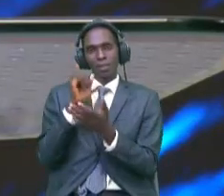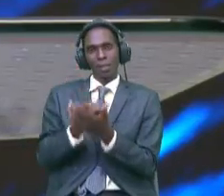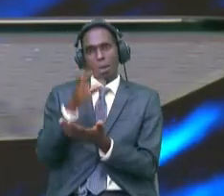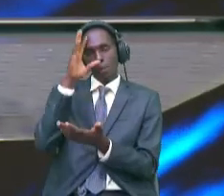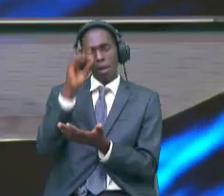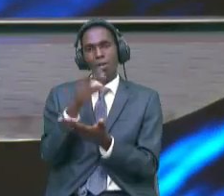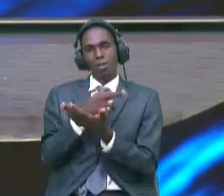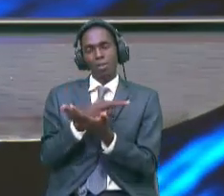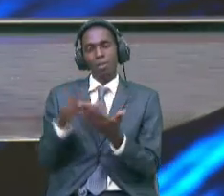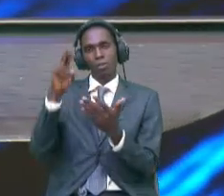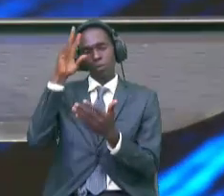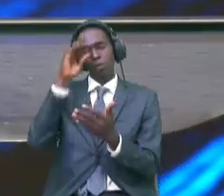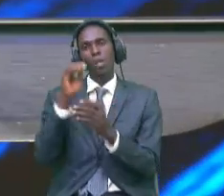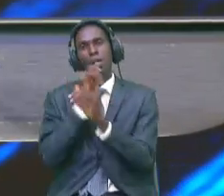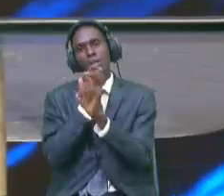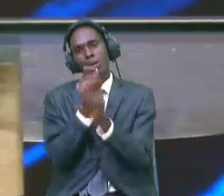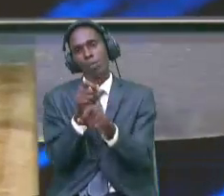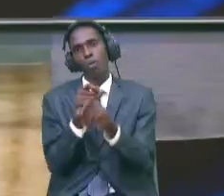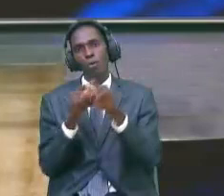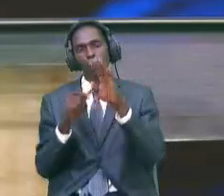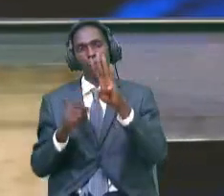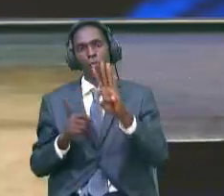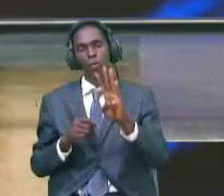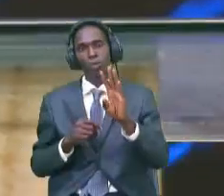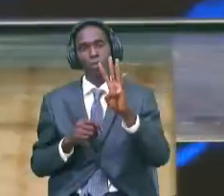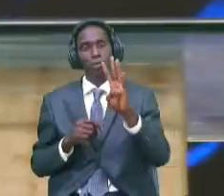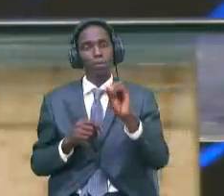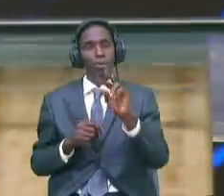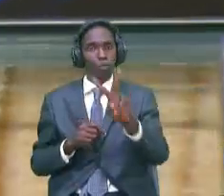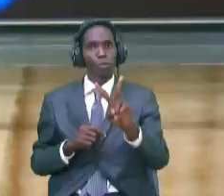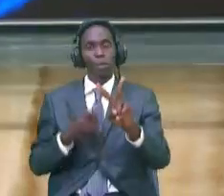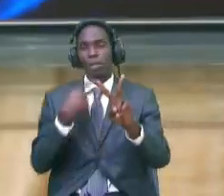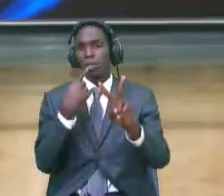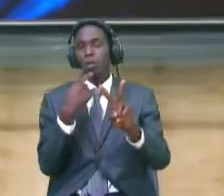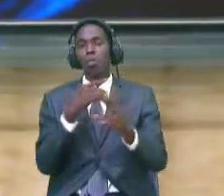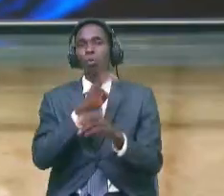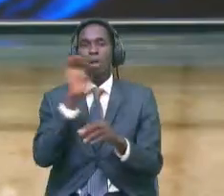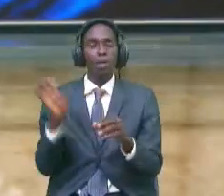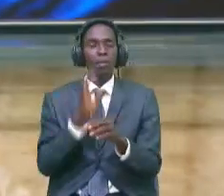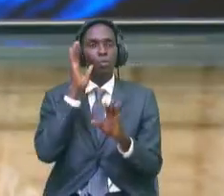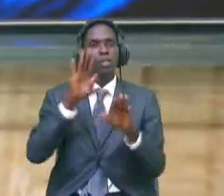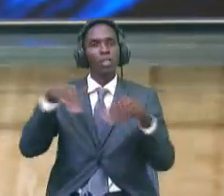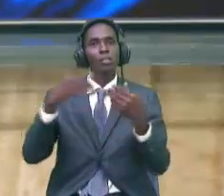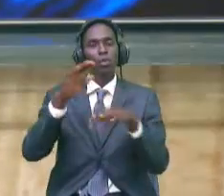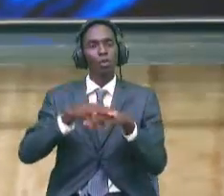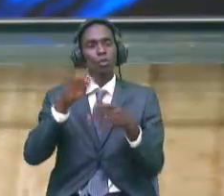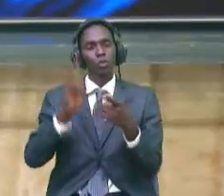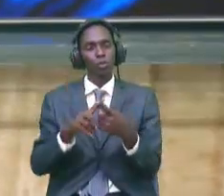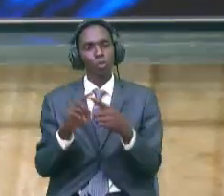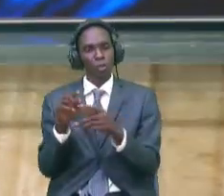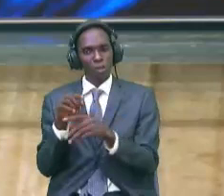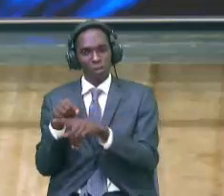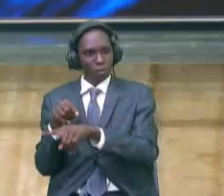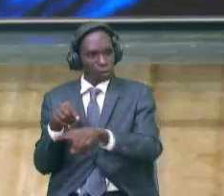In verse 42, it says, and whosoever shall give to drink unto one of